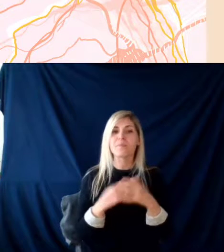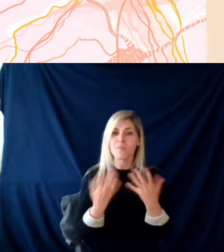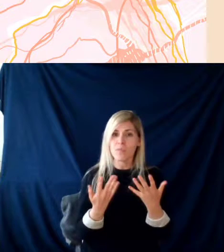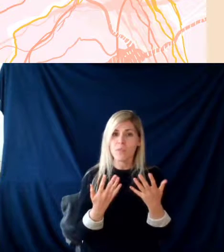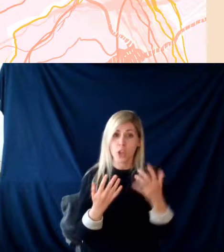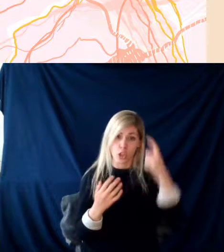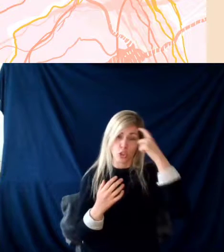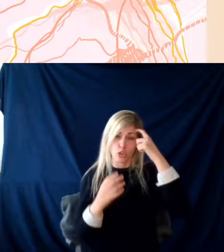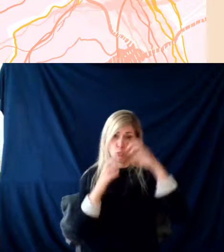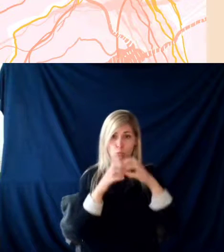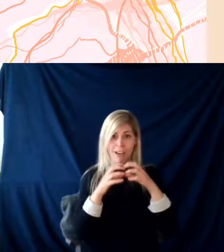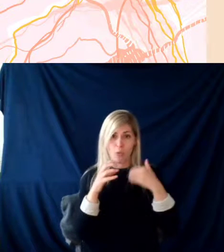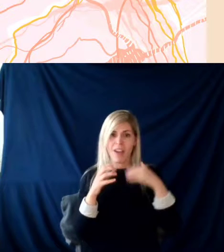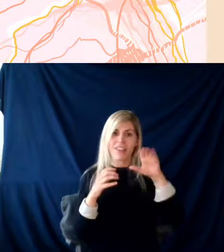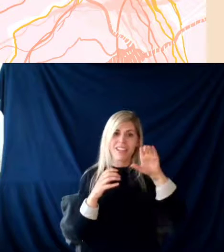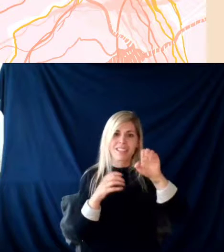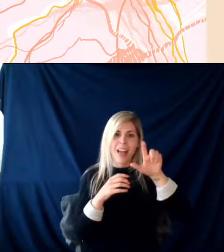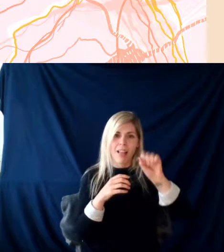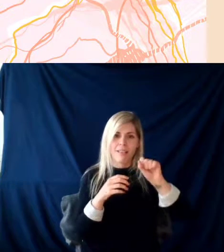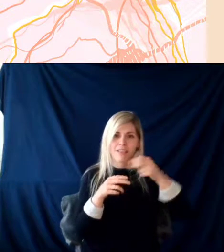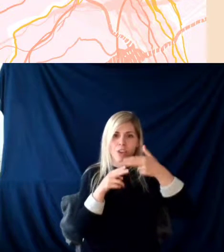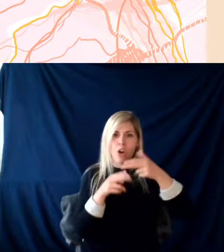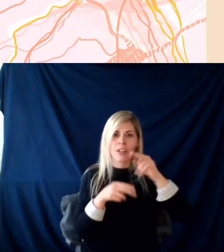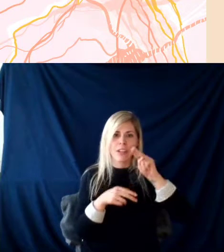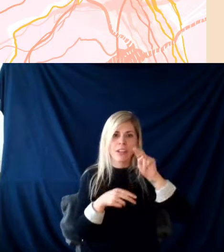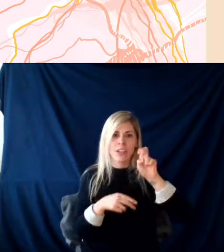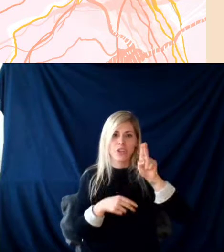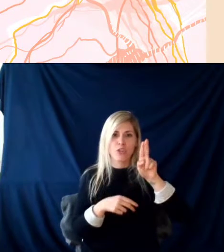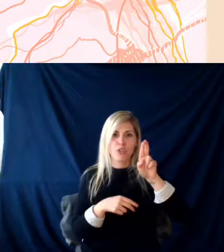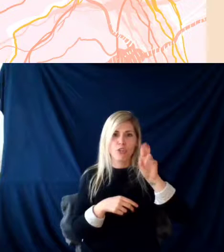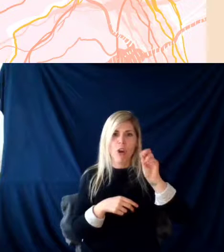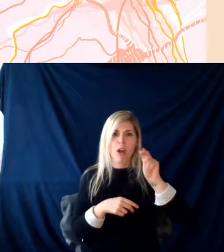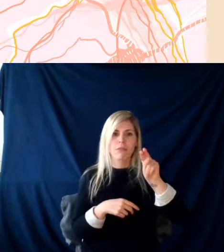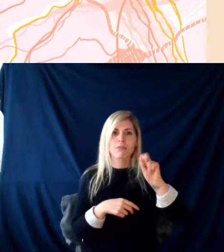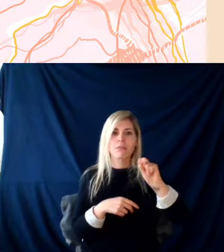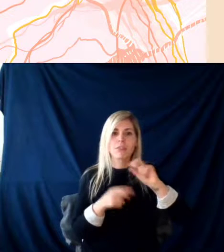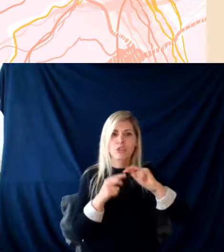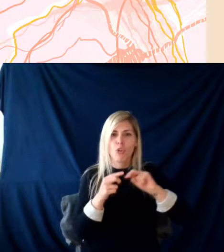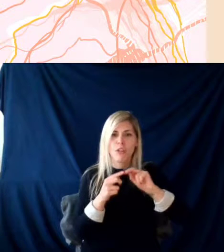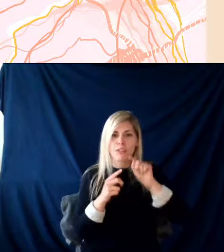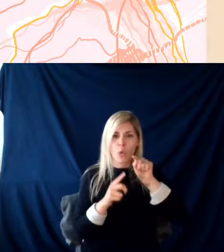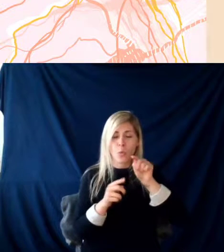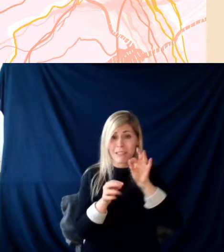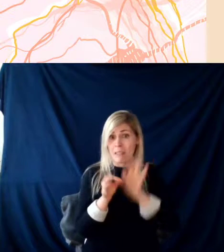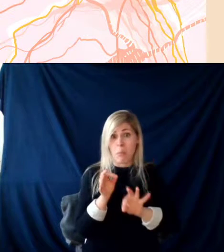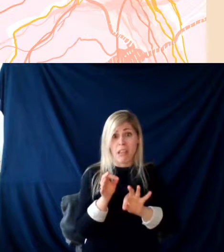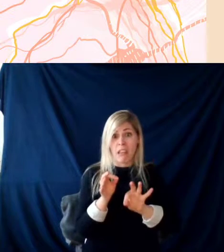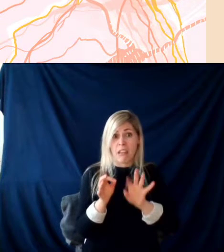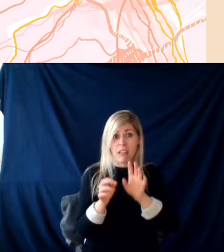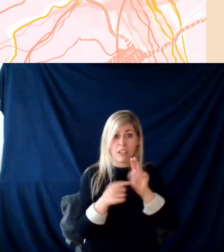have these cells in your brains called neurons. And so very simply